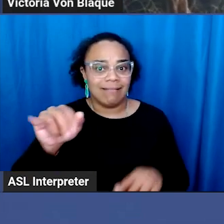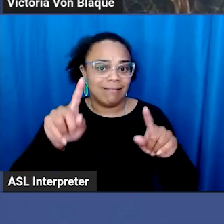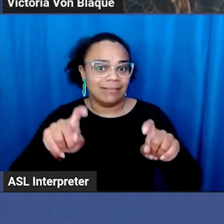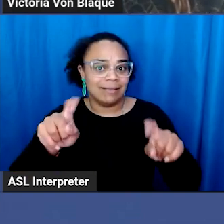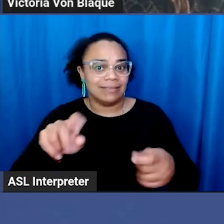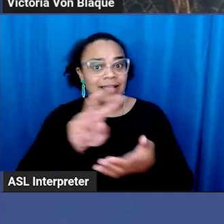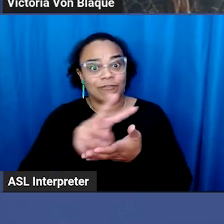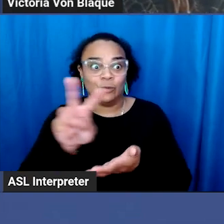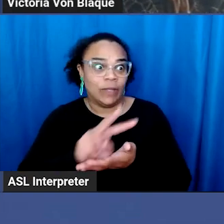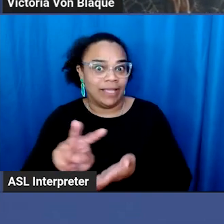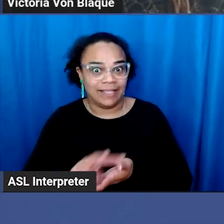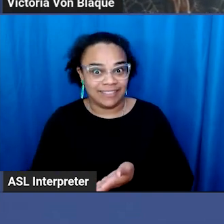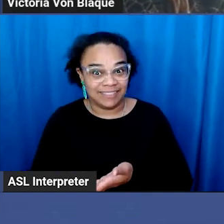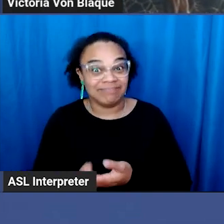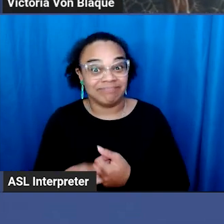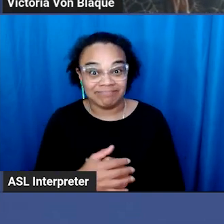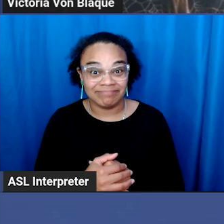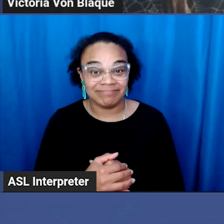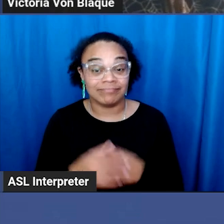Then in